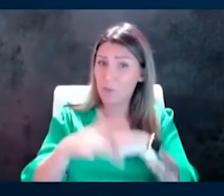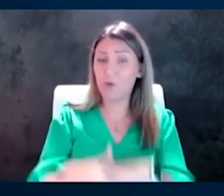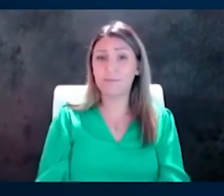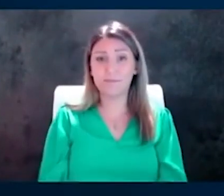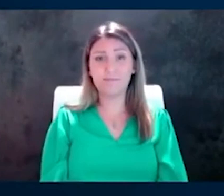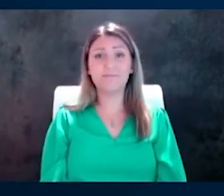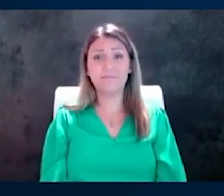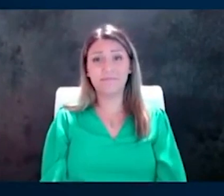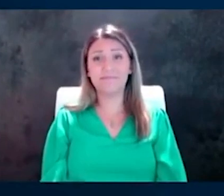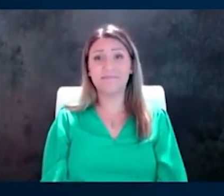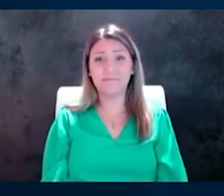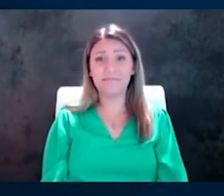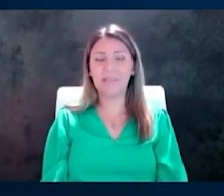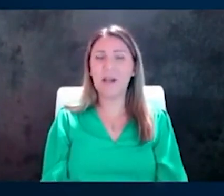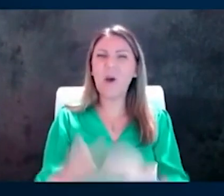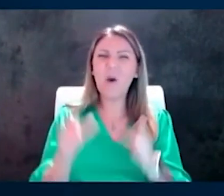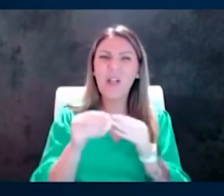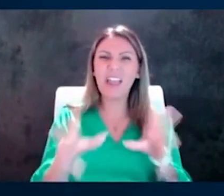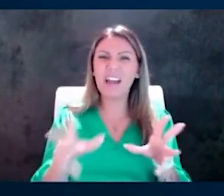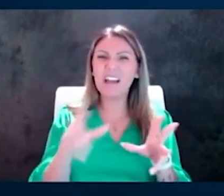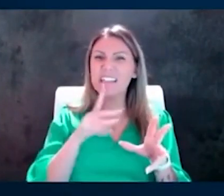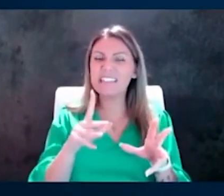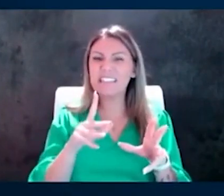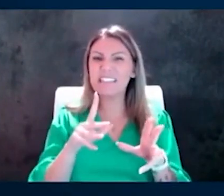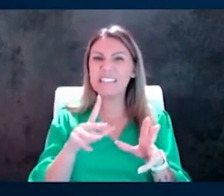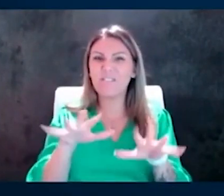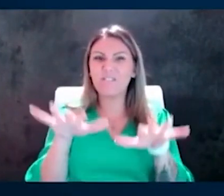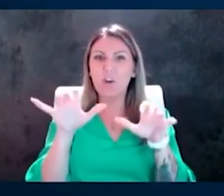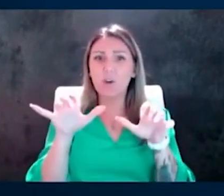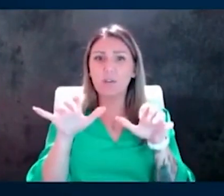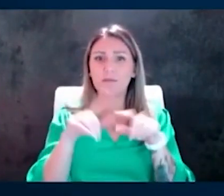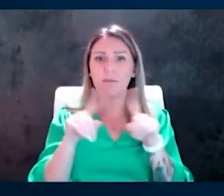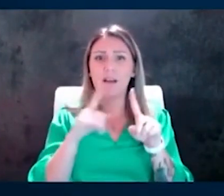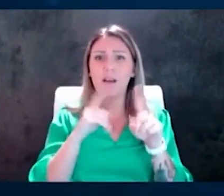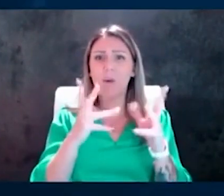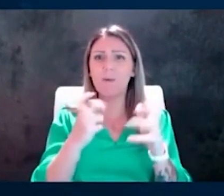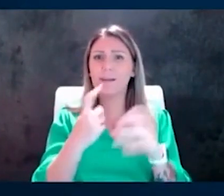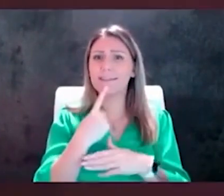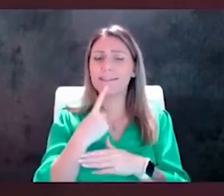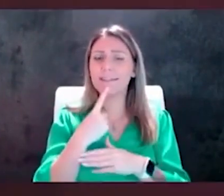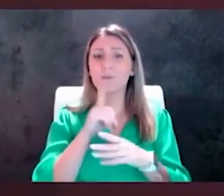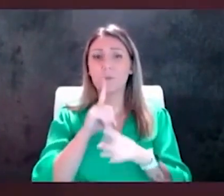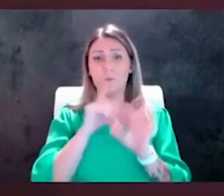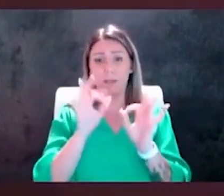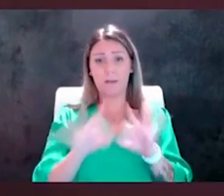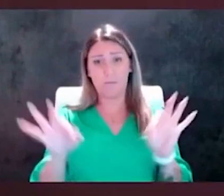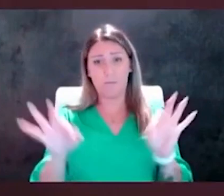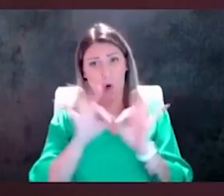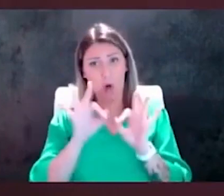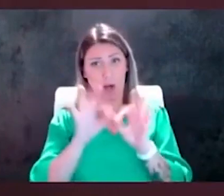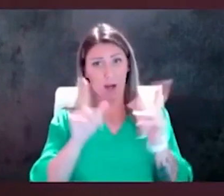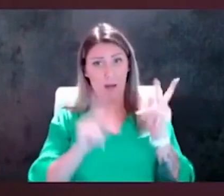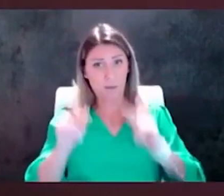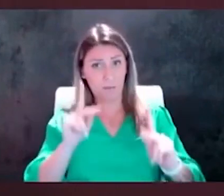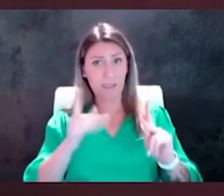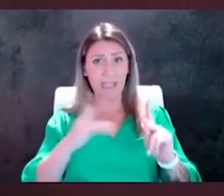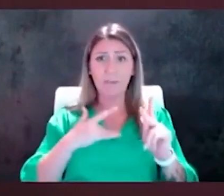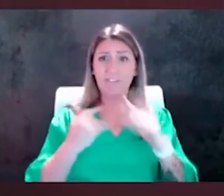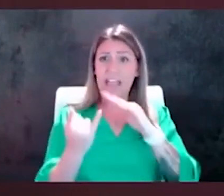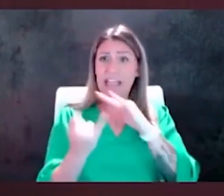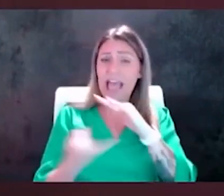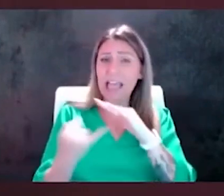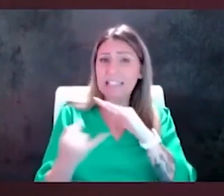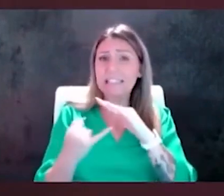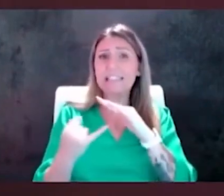Oh, we lost her again, but we totally, and can I just say, I think this is really important because people feel isolated with disease, and when they feel